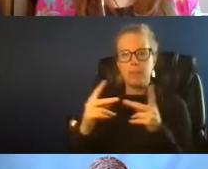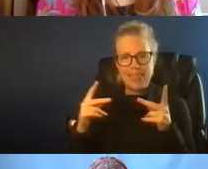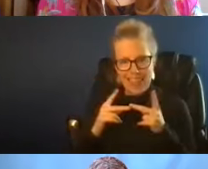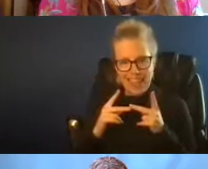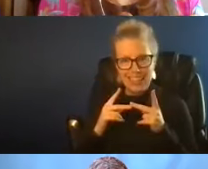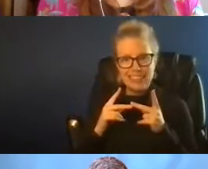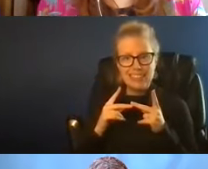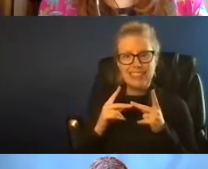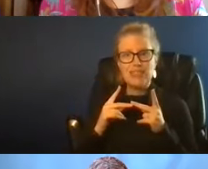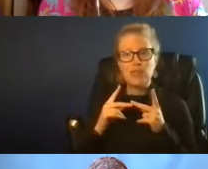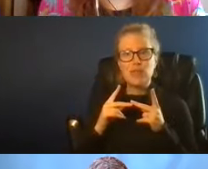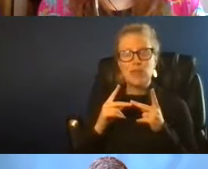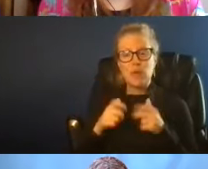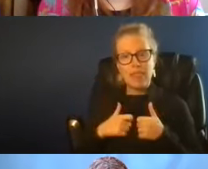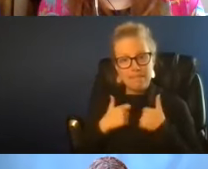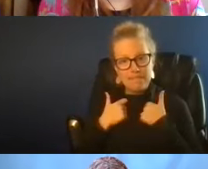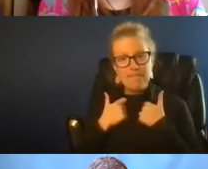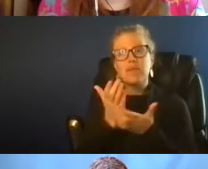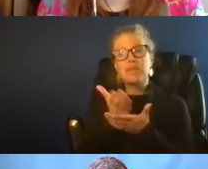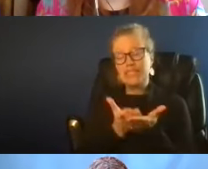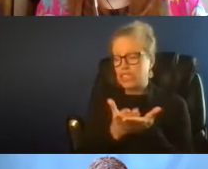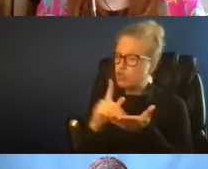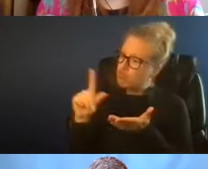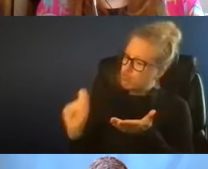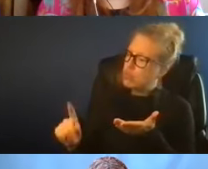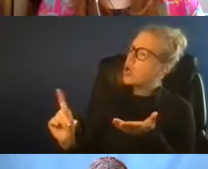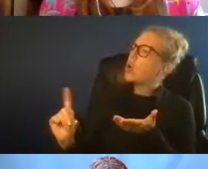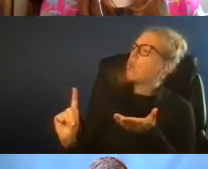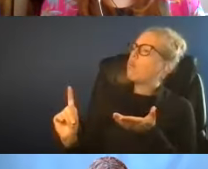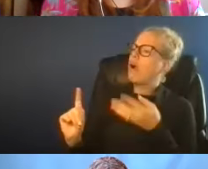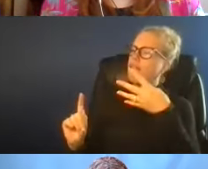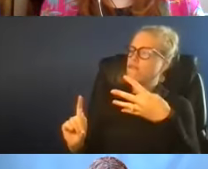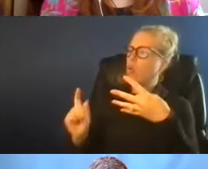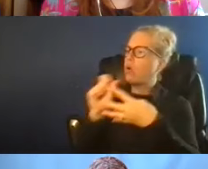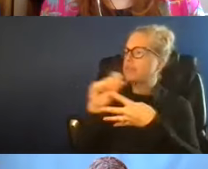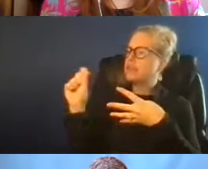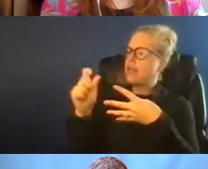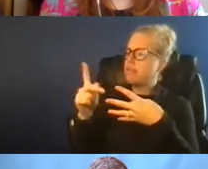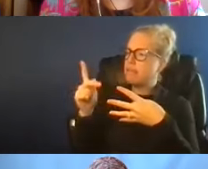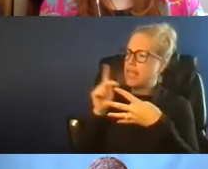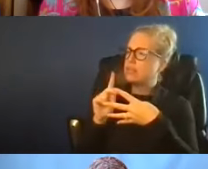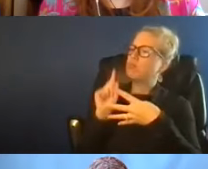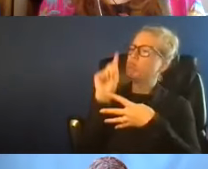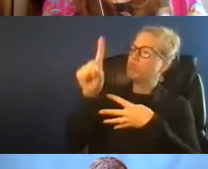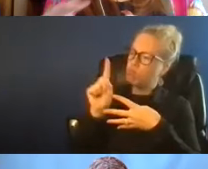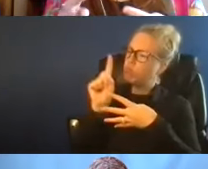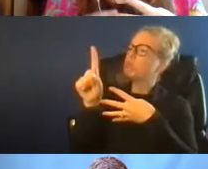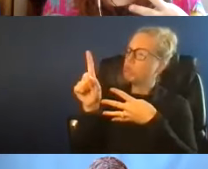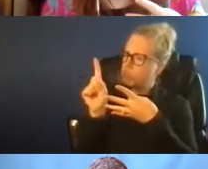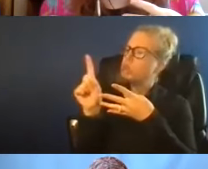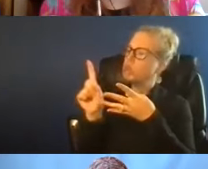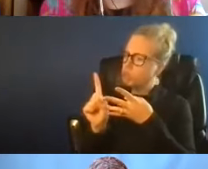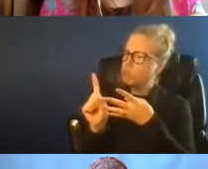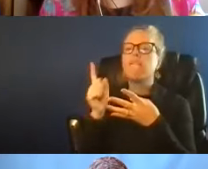we have a section where we ask survivors, where are 4 safe places that you can go in an emergency? That gives